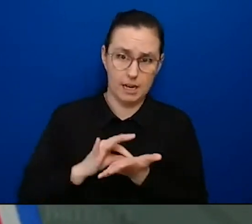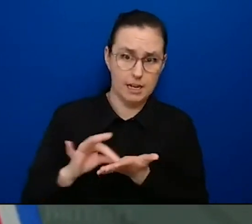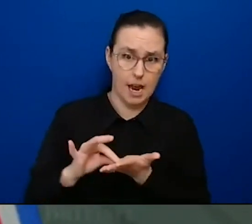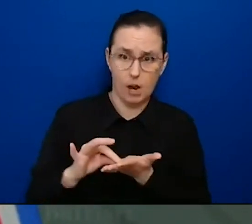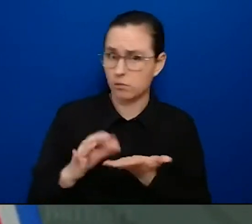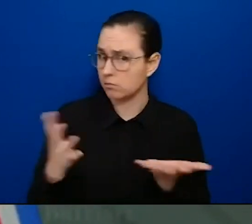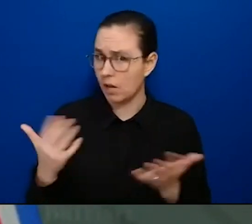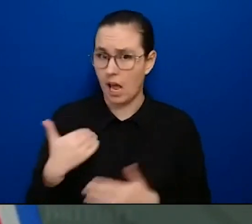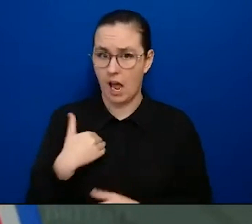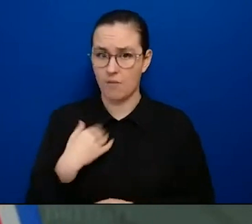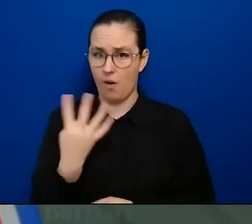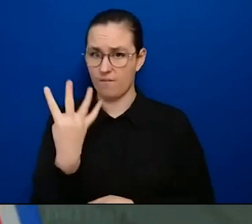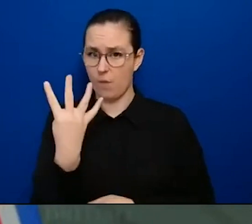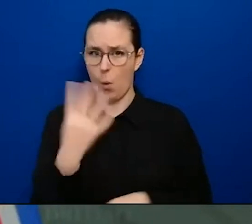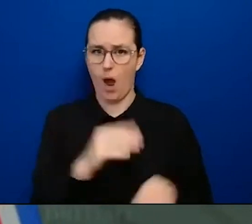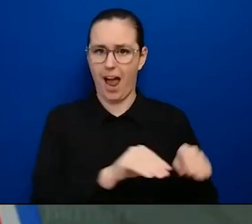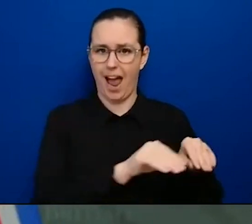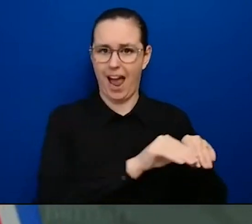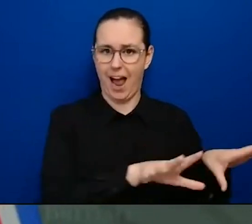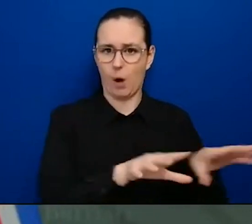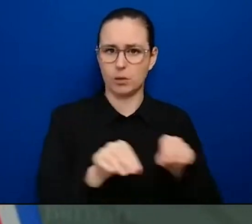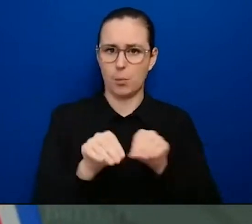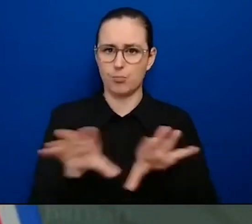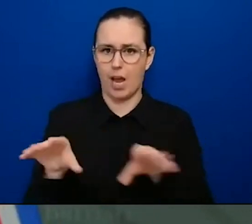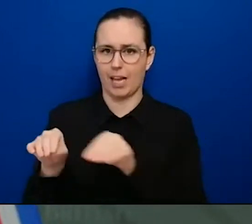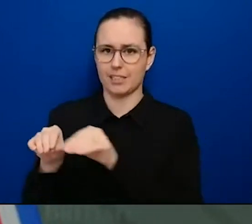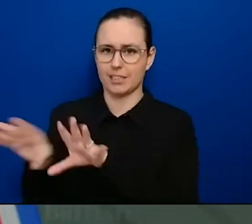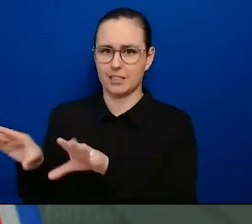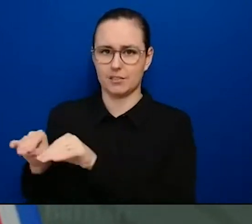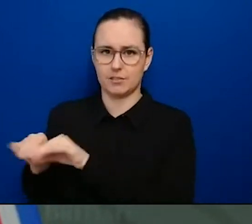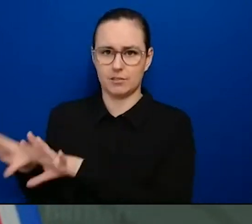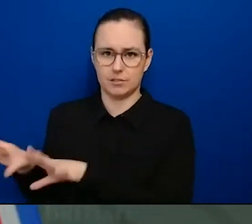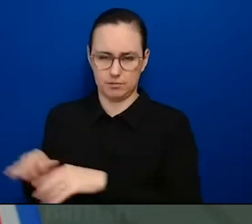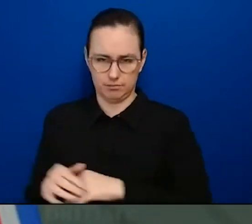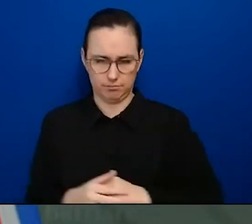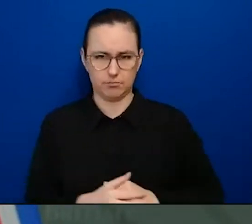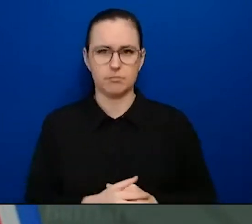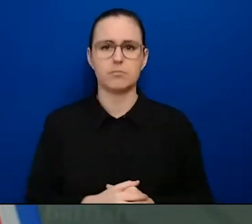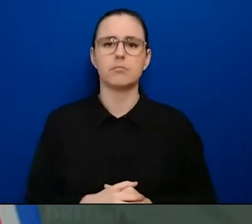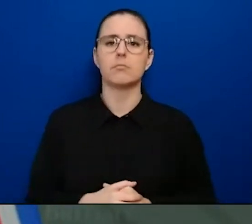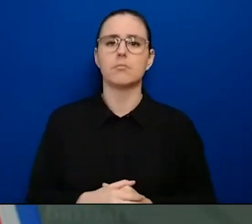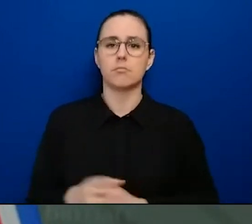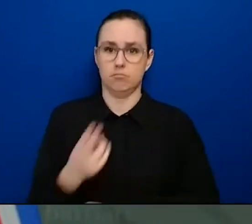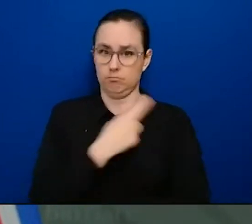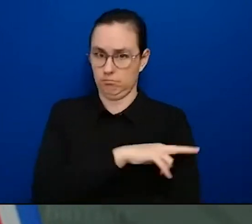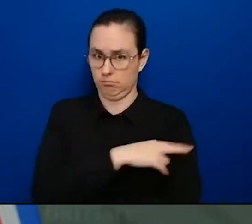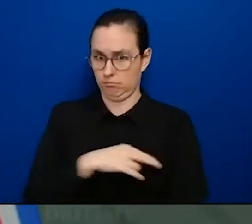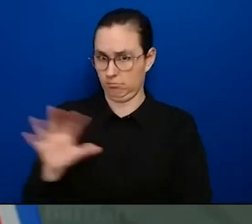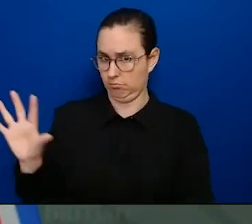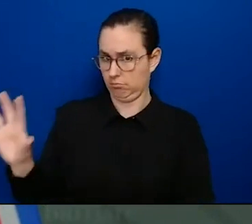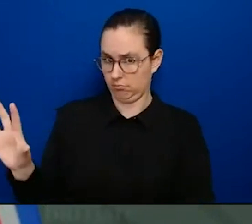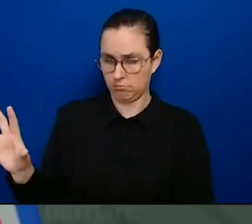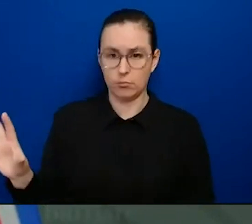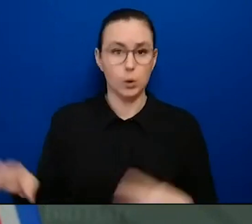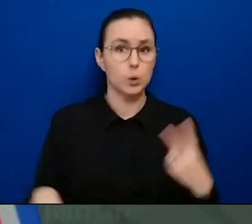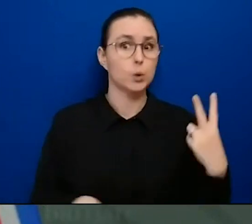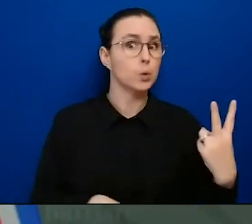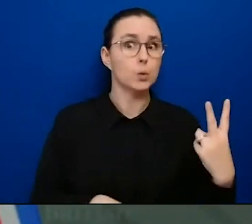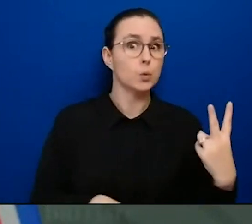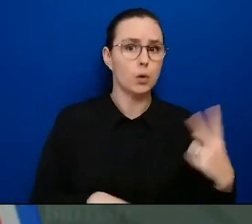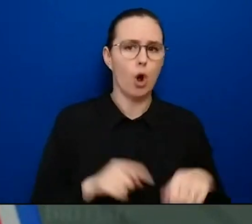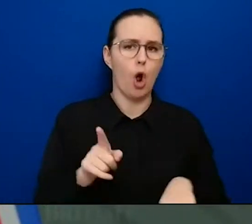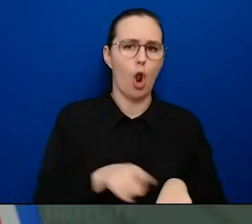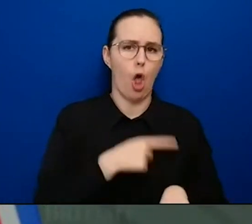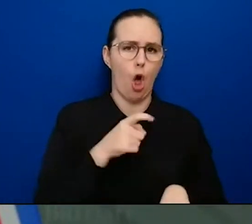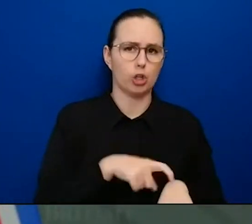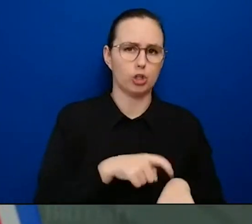care outbreaks in BC. I think maybe 3 after Abbotsford. 2 long-term care outbreaks active in BC, and 1 in assisted living. The 2